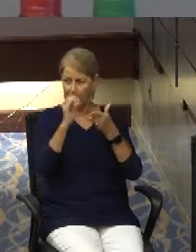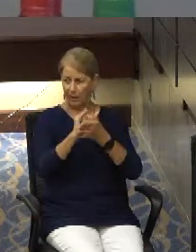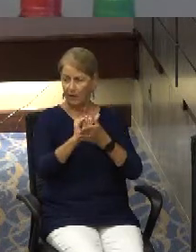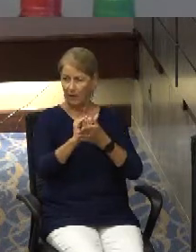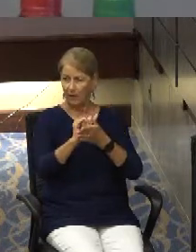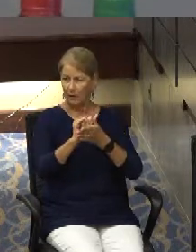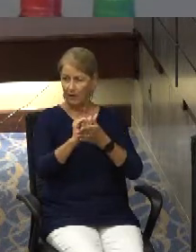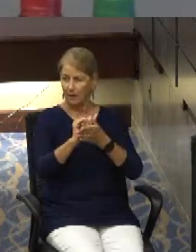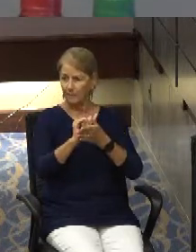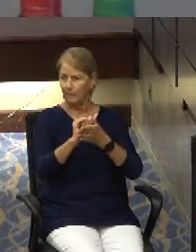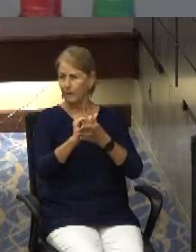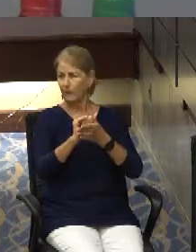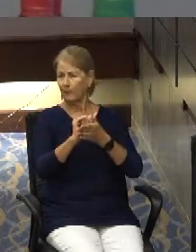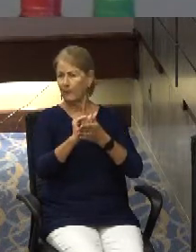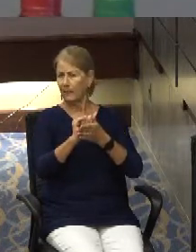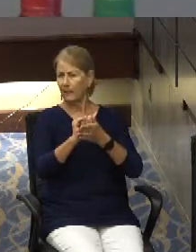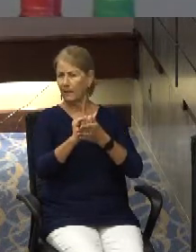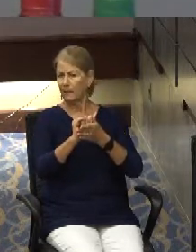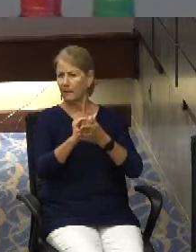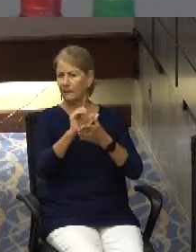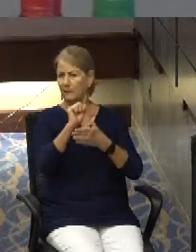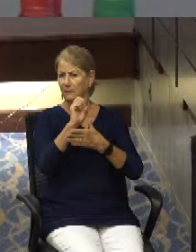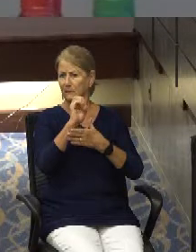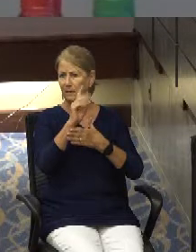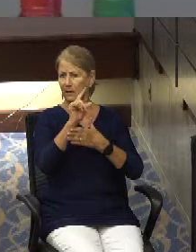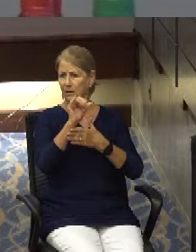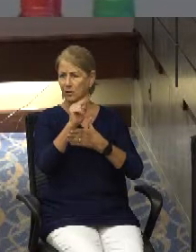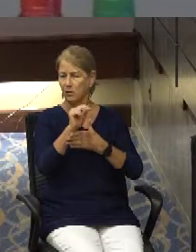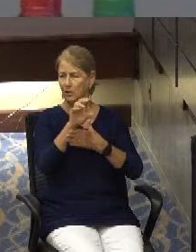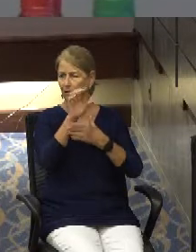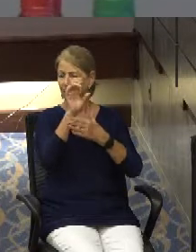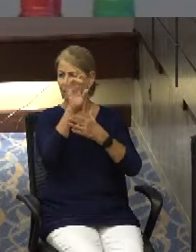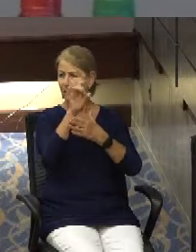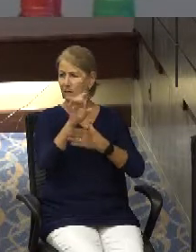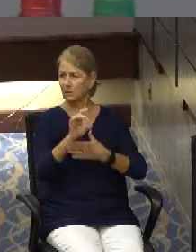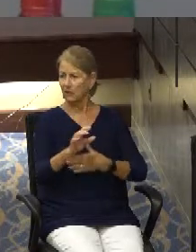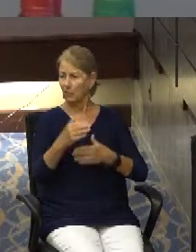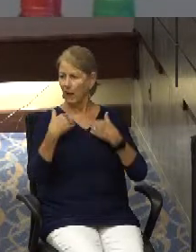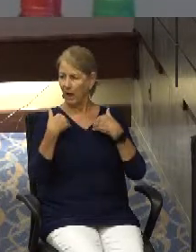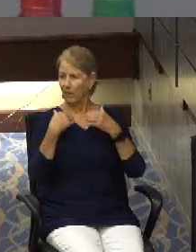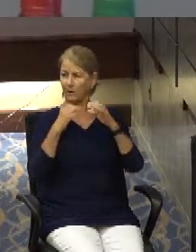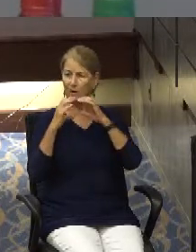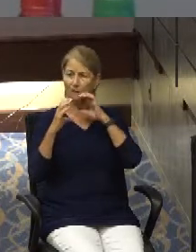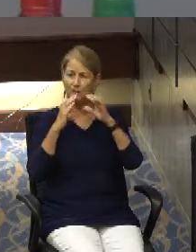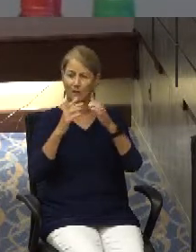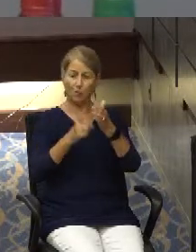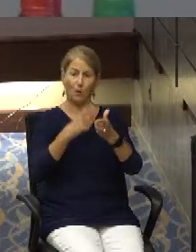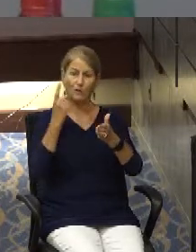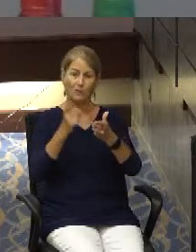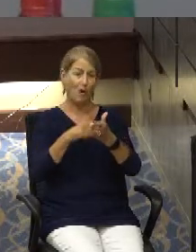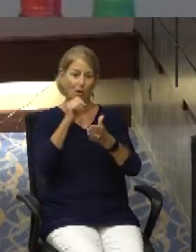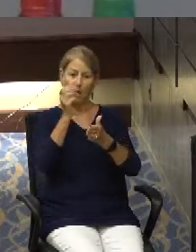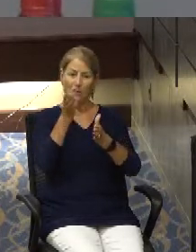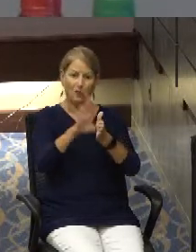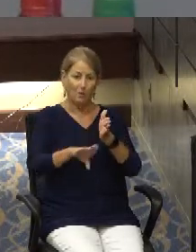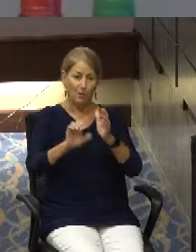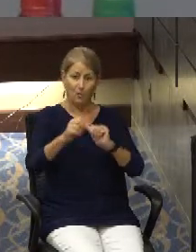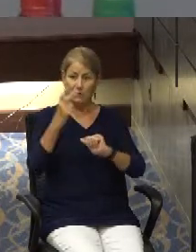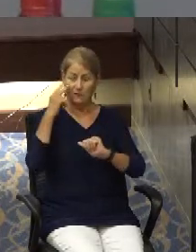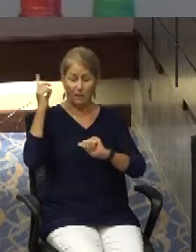These traffic intersection signals, I know that we have conversation about them every once in a while in the community, and they're not cheap. I mean, these, you can see right here, they